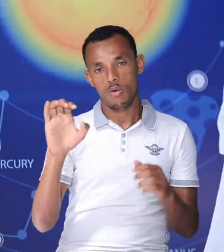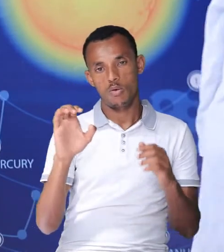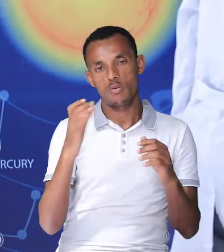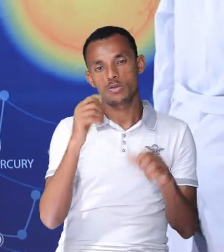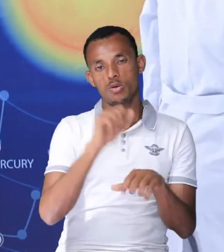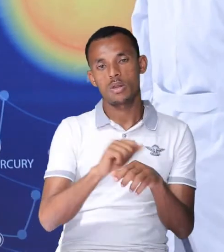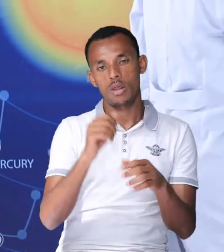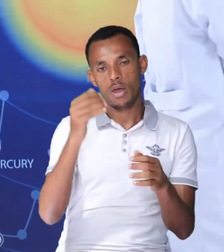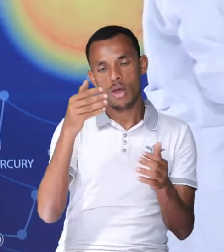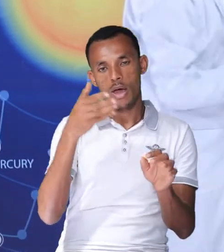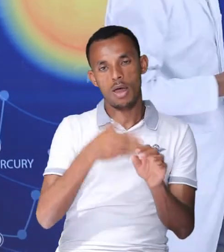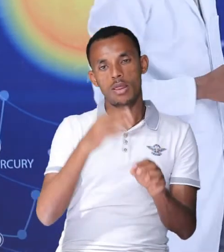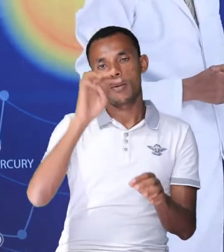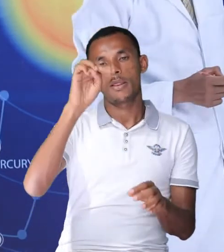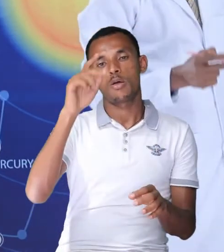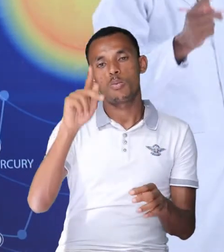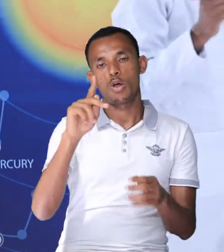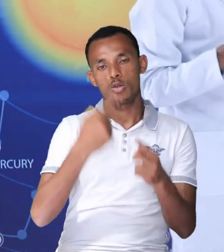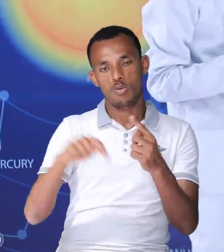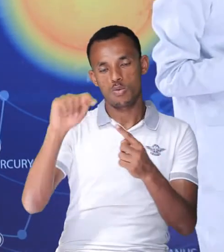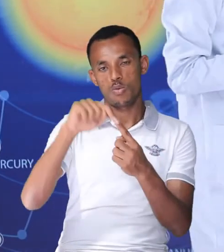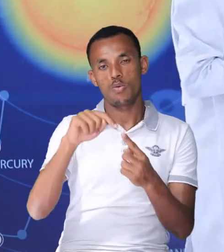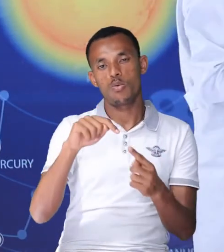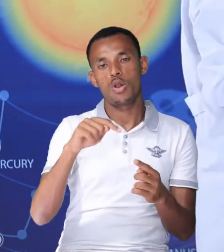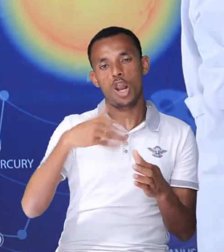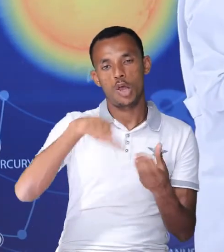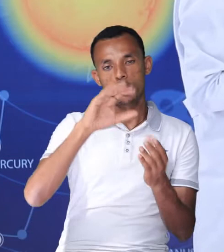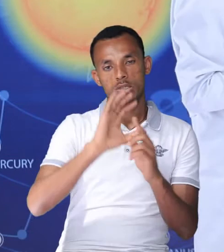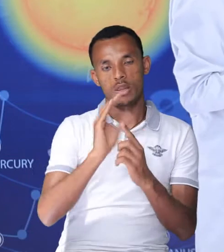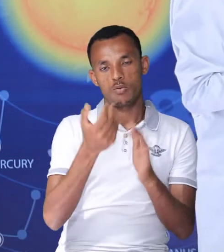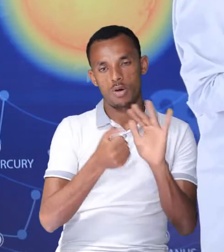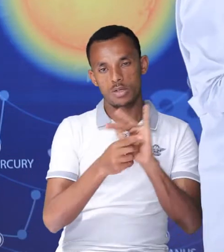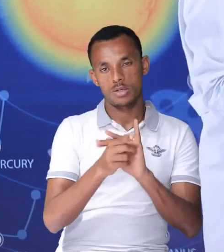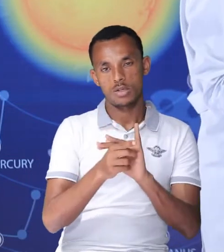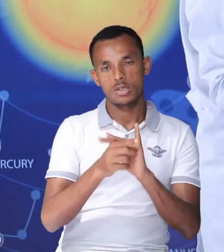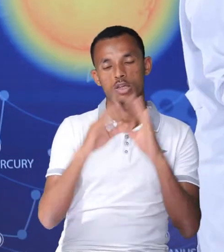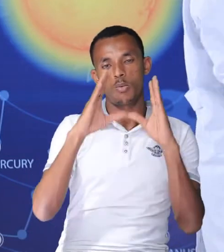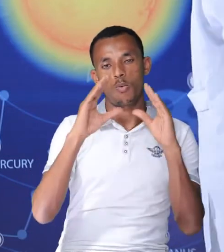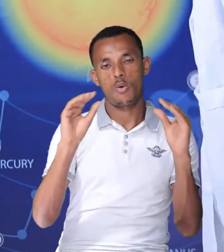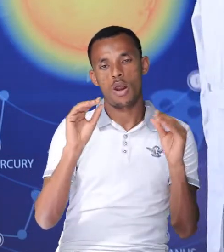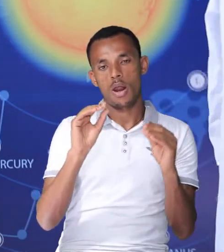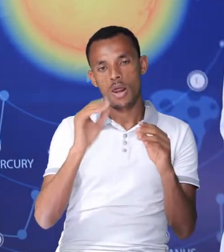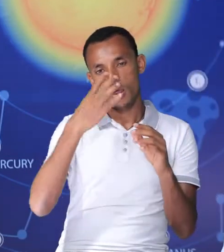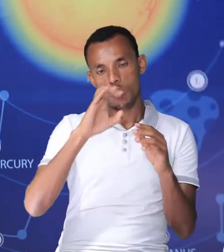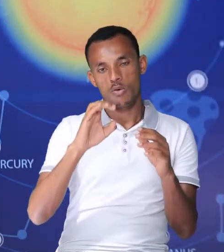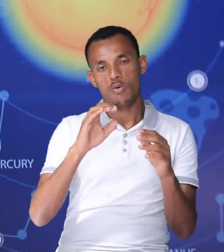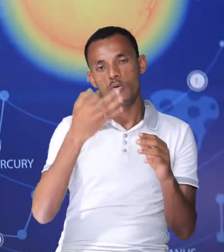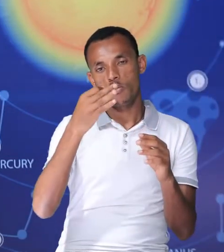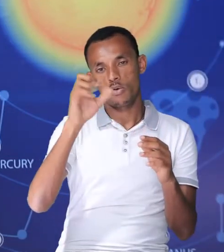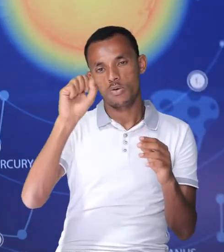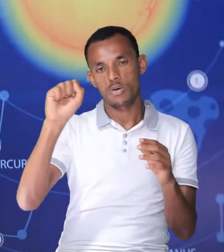point to liquid state. Liquid state, okay? For example, the molar heat of fusion of ice is